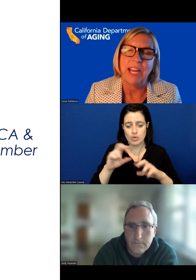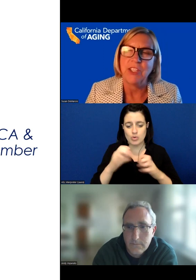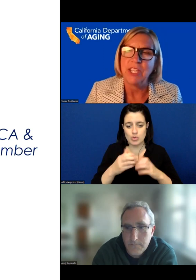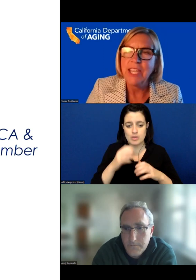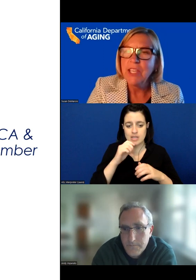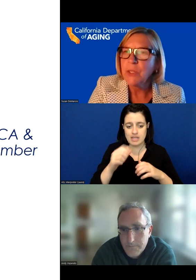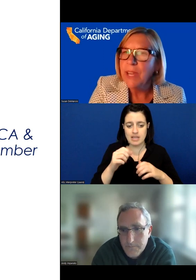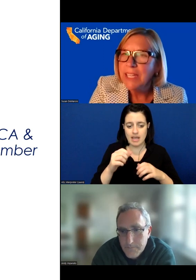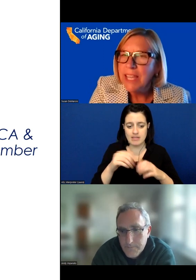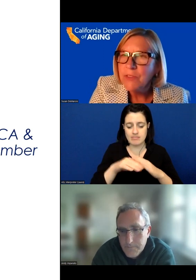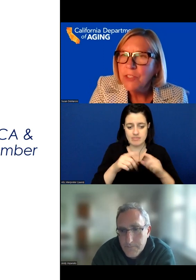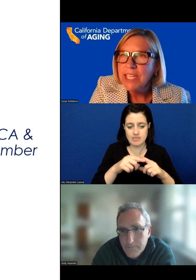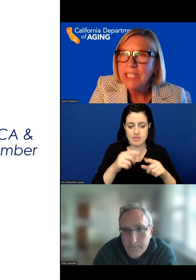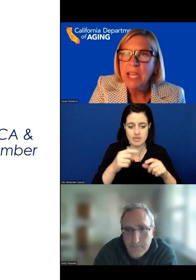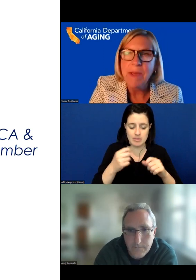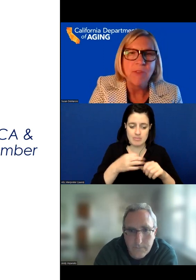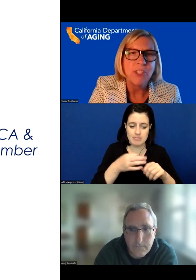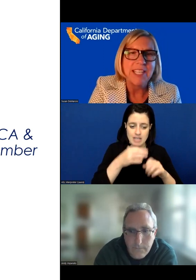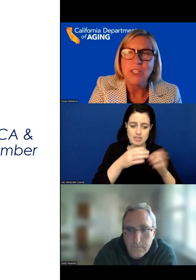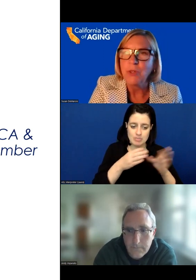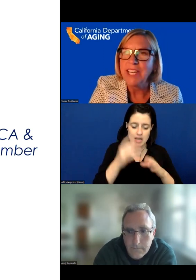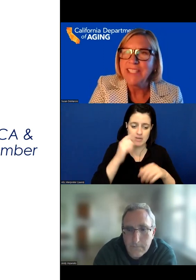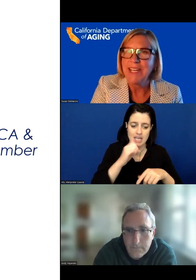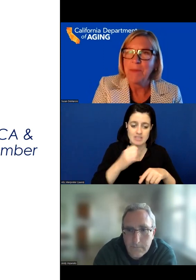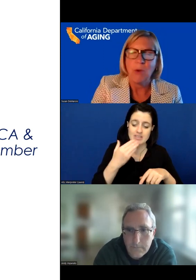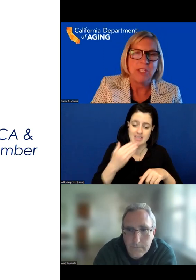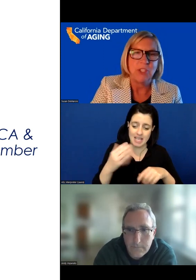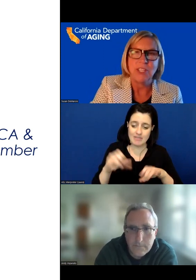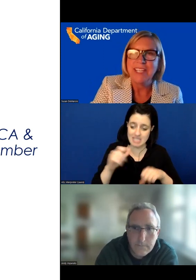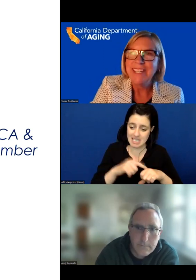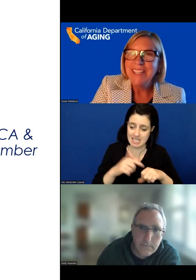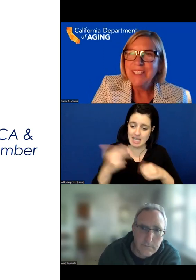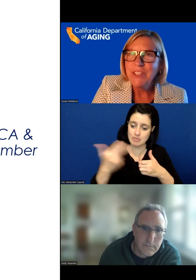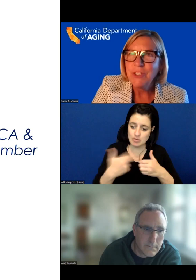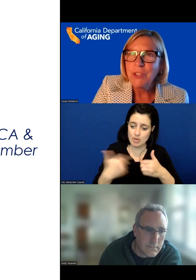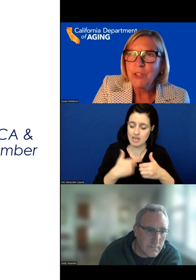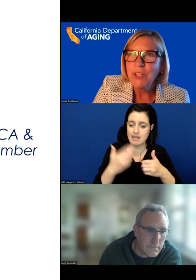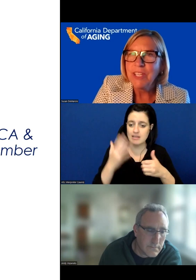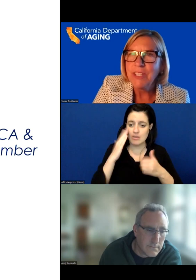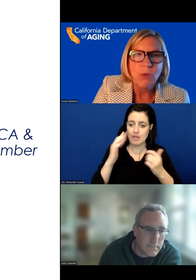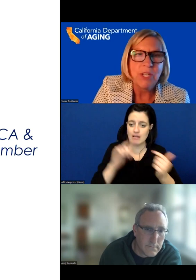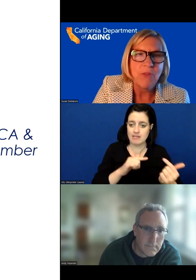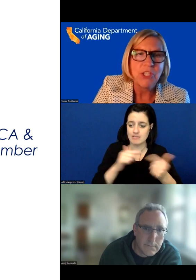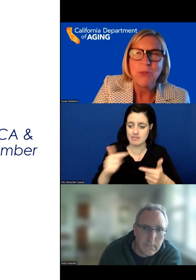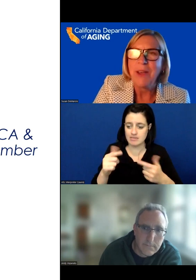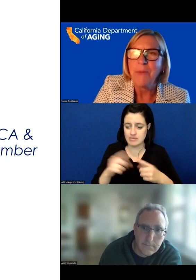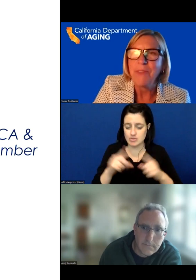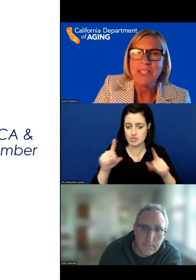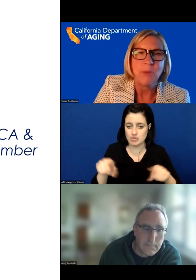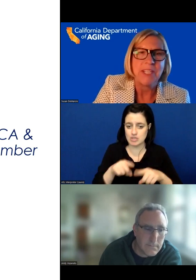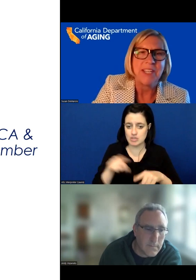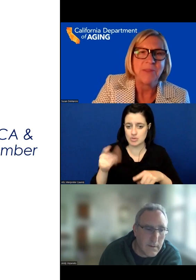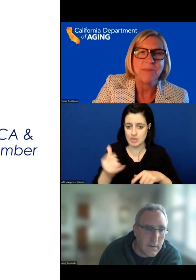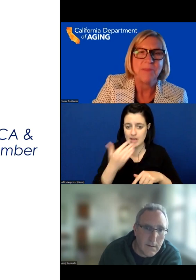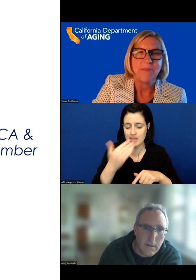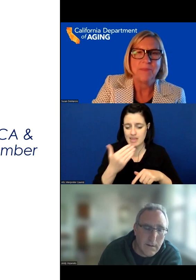Plan for Aging. So Andy, thanks for taking time out of your day to join us. And I'm going to turn the screen over to you now. Thanks